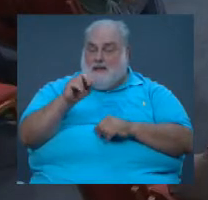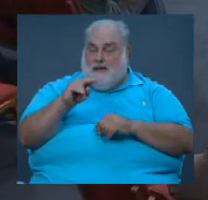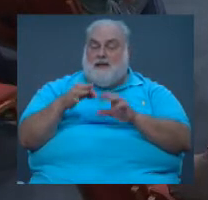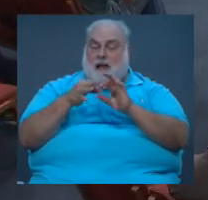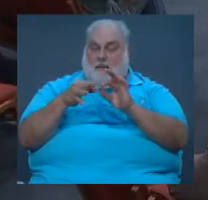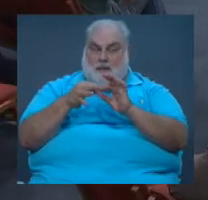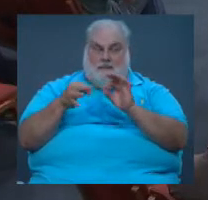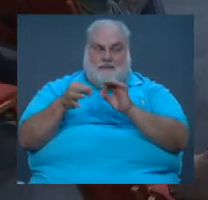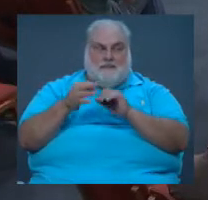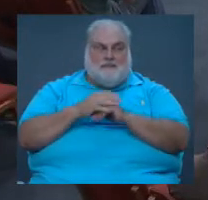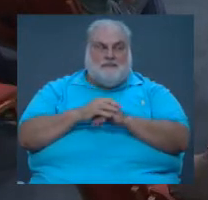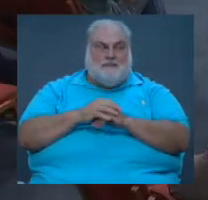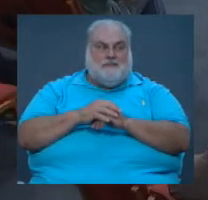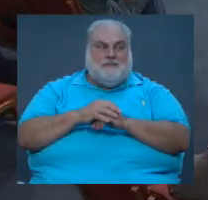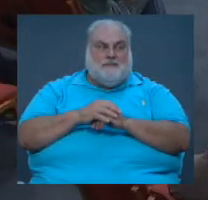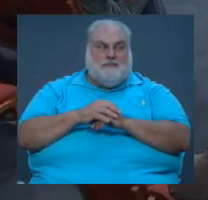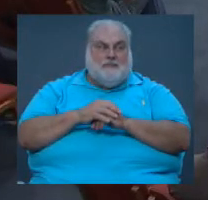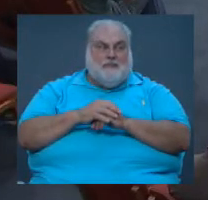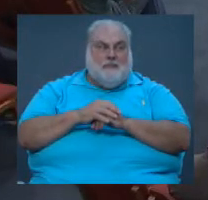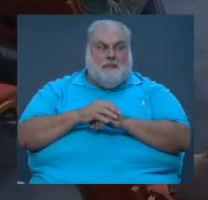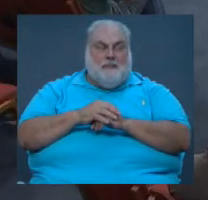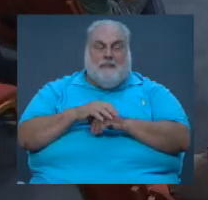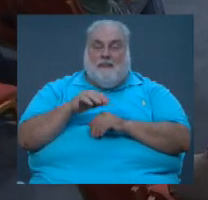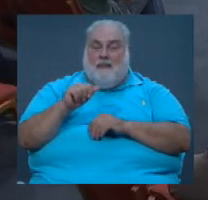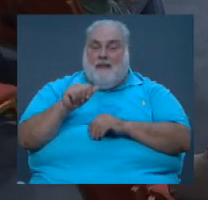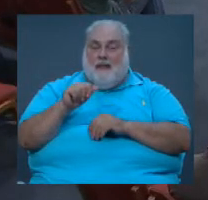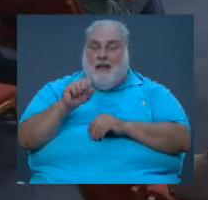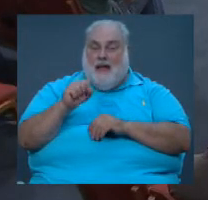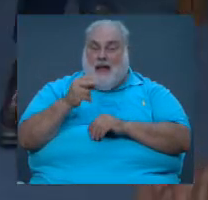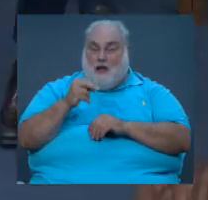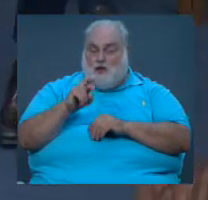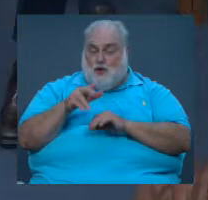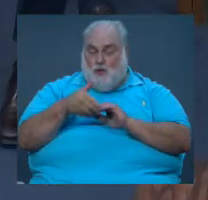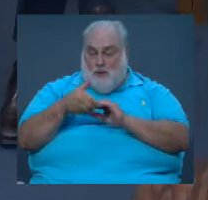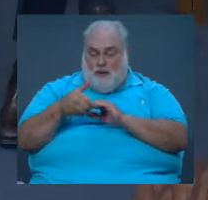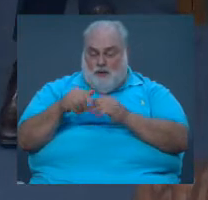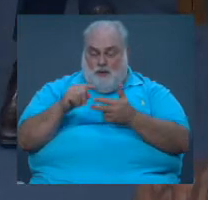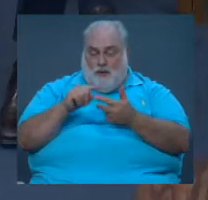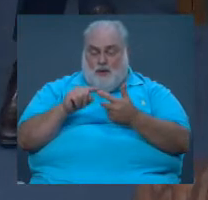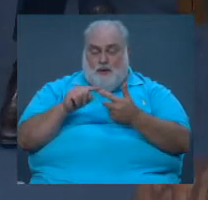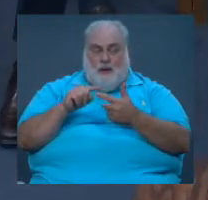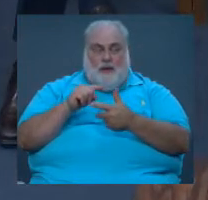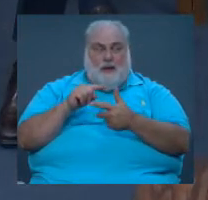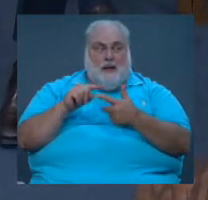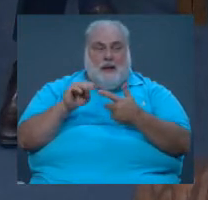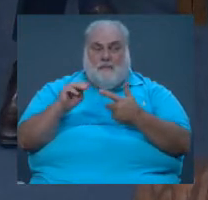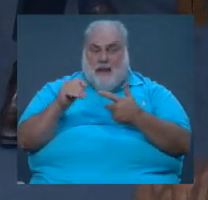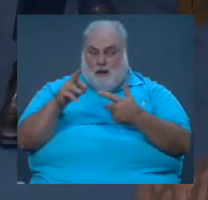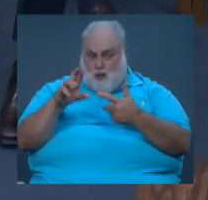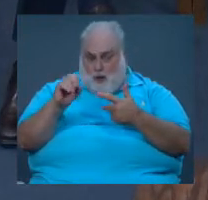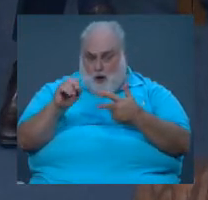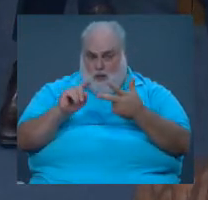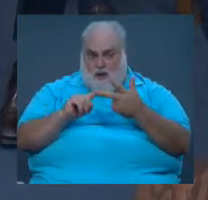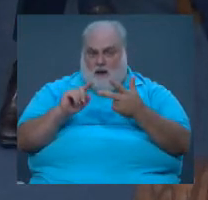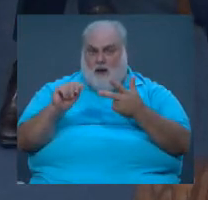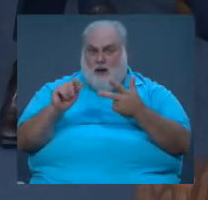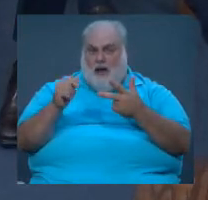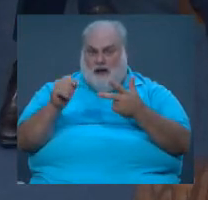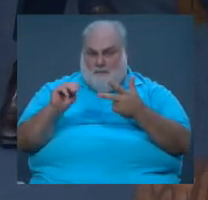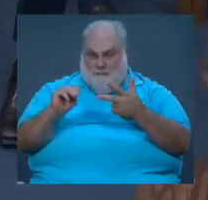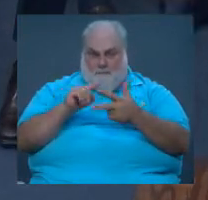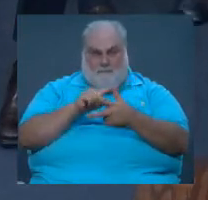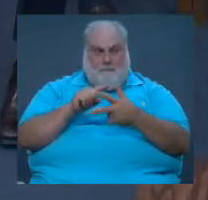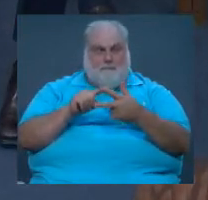of the board, Director Hendricks, Asher Wrecker, Metro, and Adams are the ones that's going to be Thank